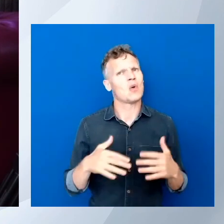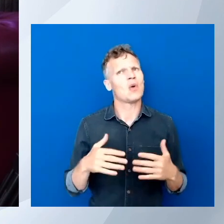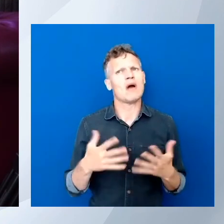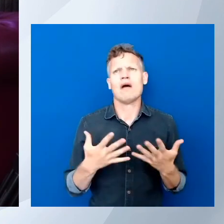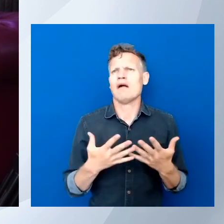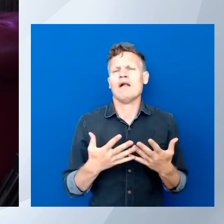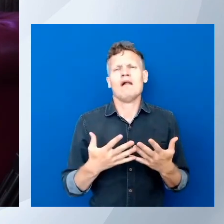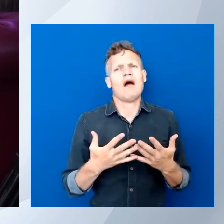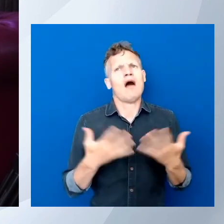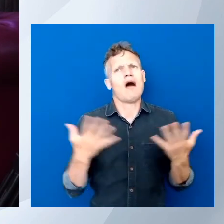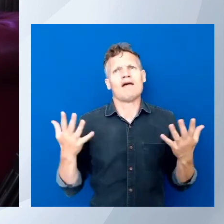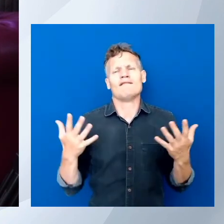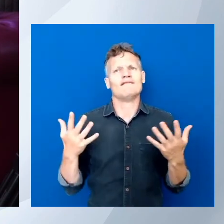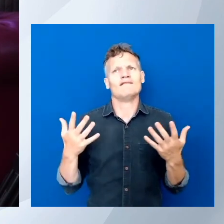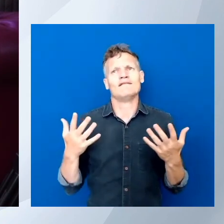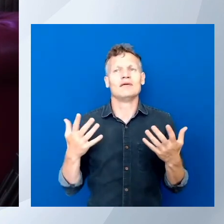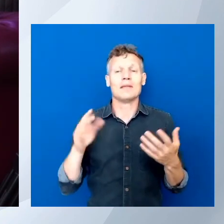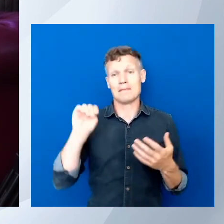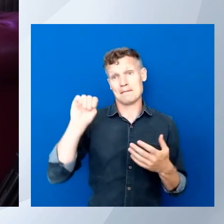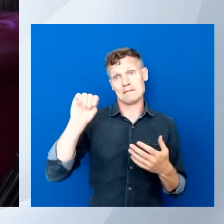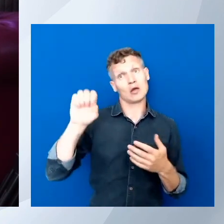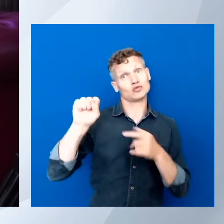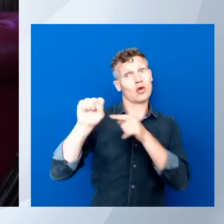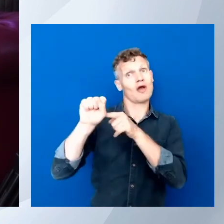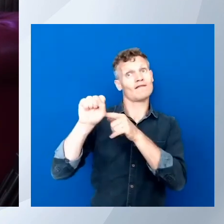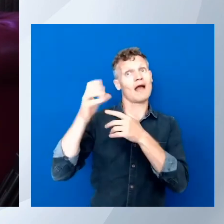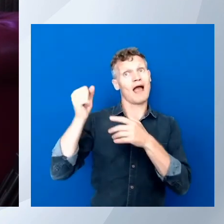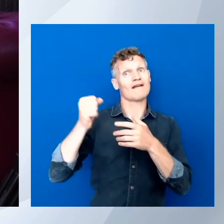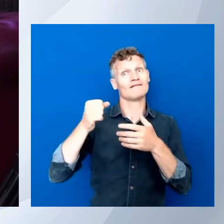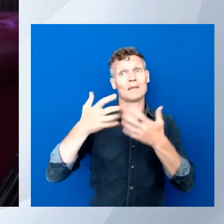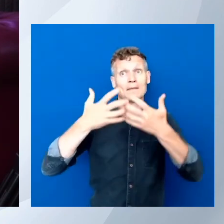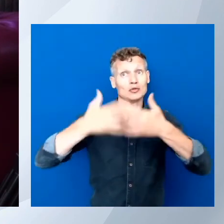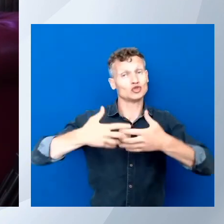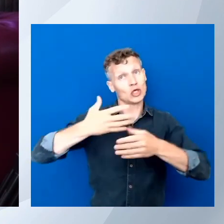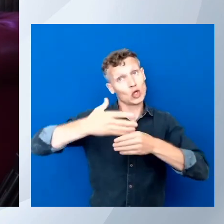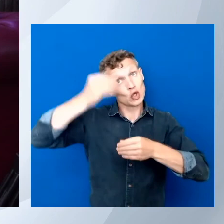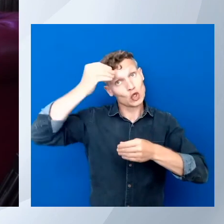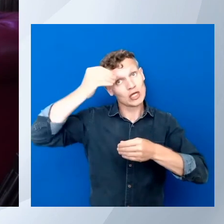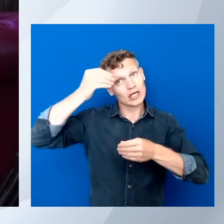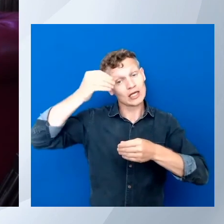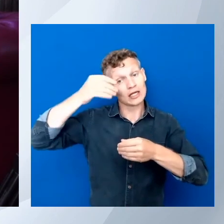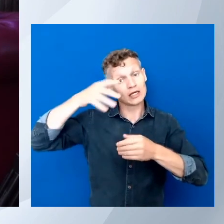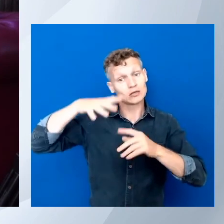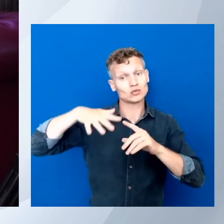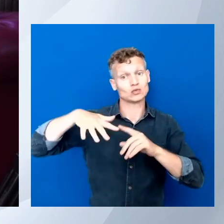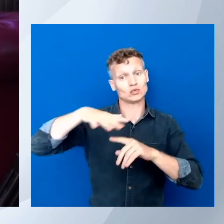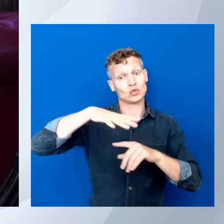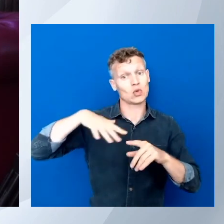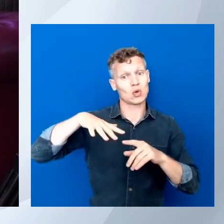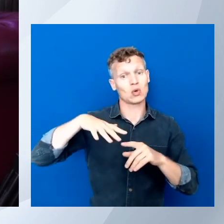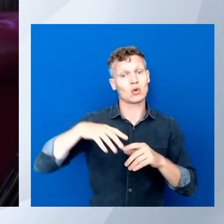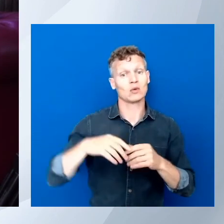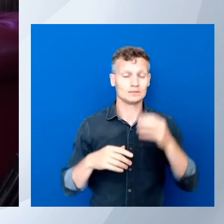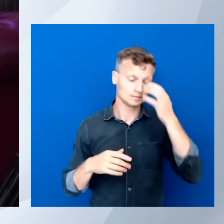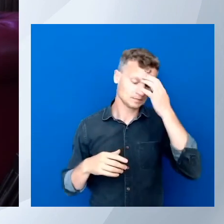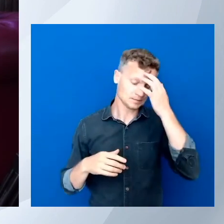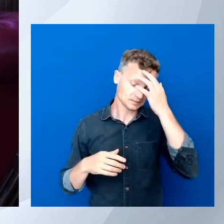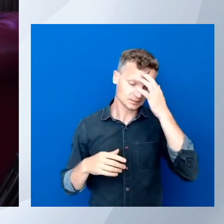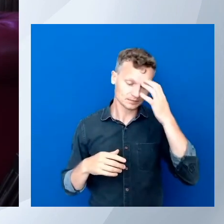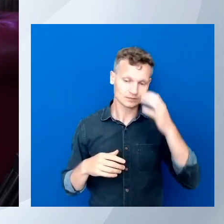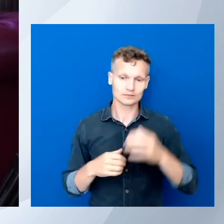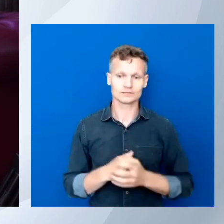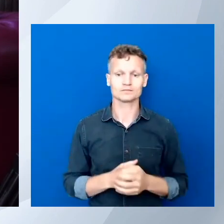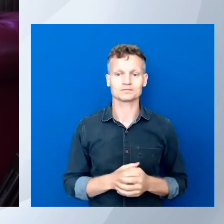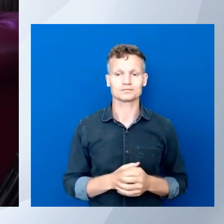solution for that. Microsoft offers Azure Machine Learning Studio, Azure Machine Learning Service, I should say, these days. And